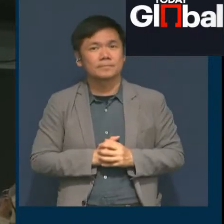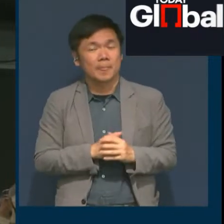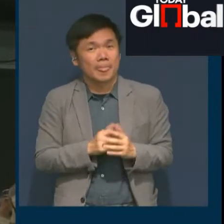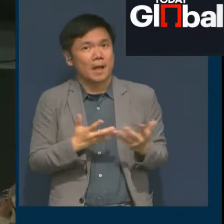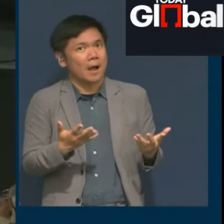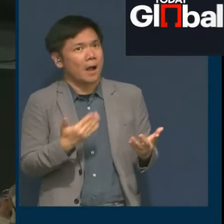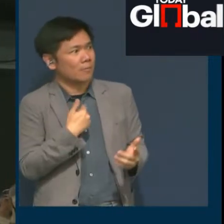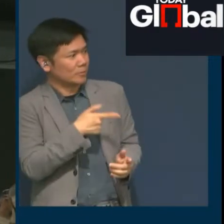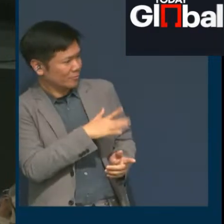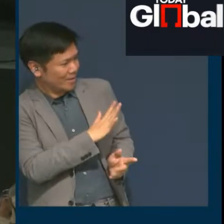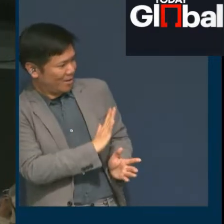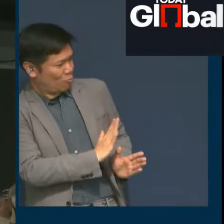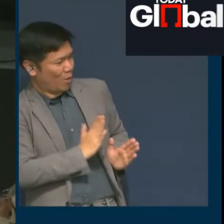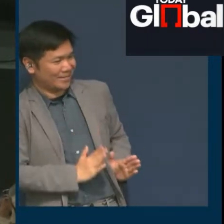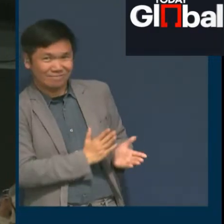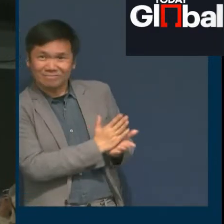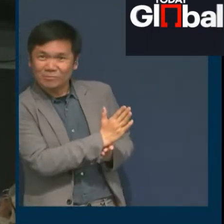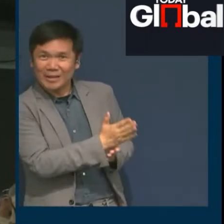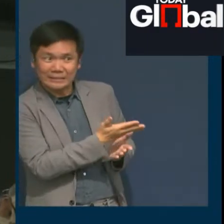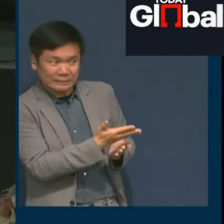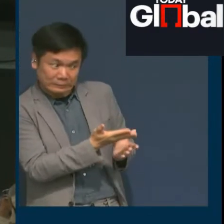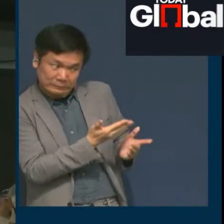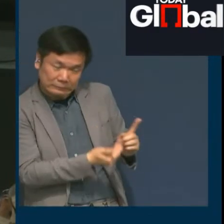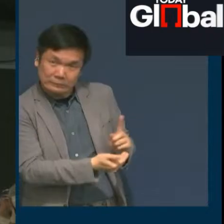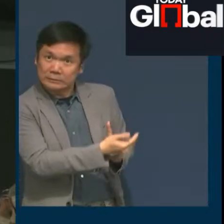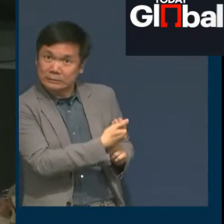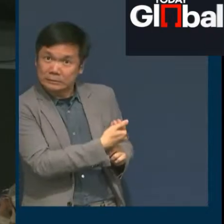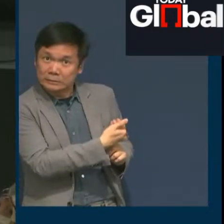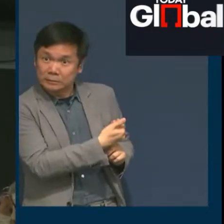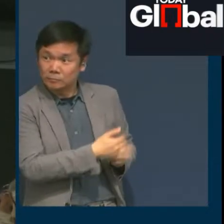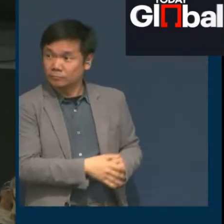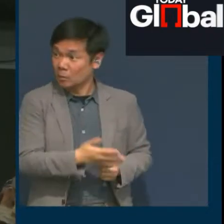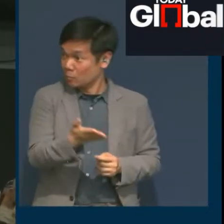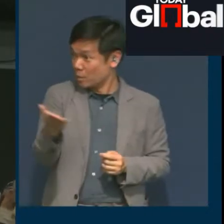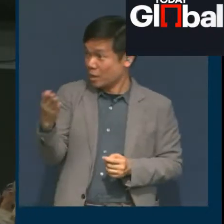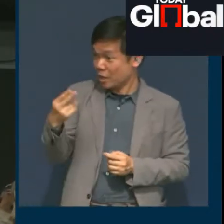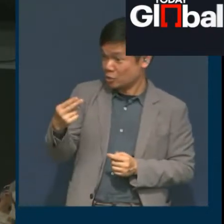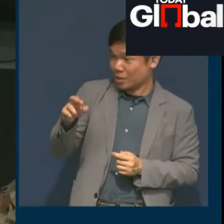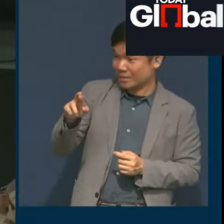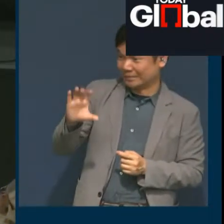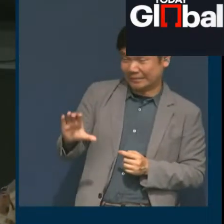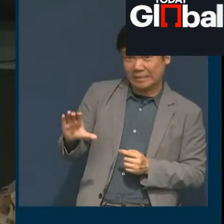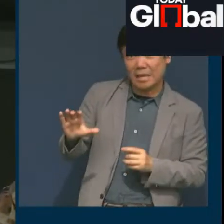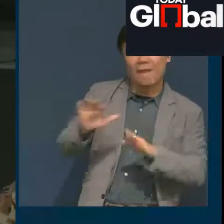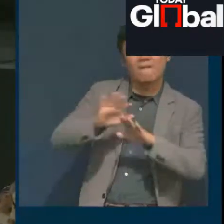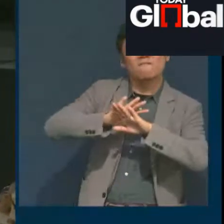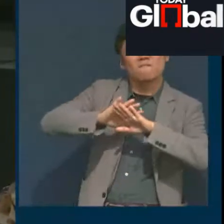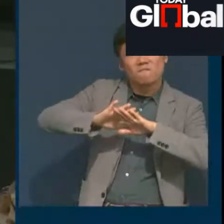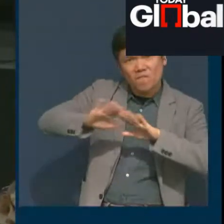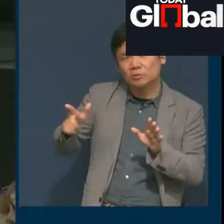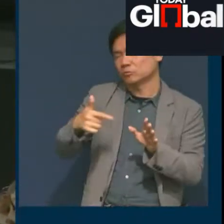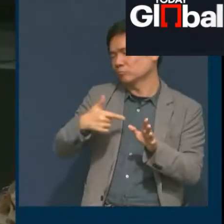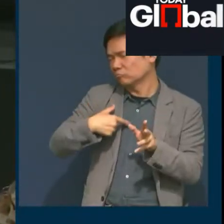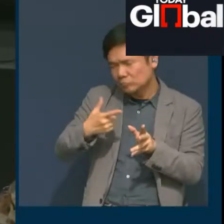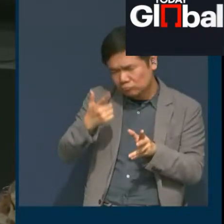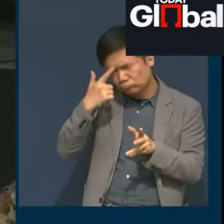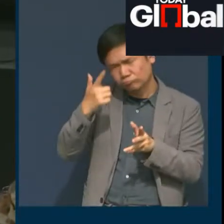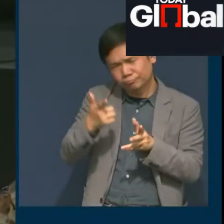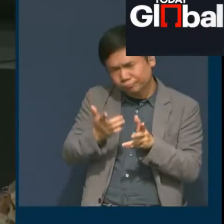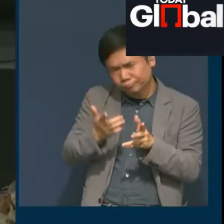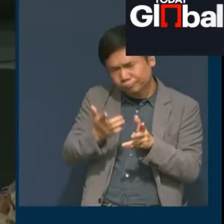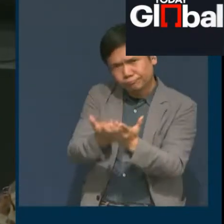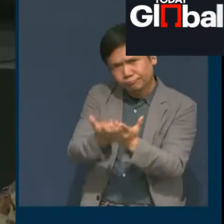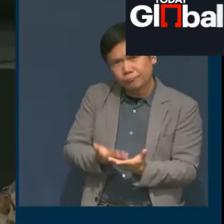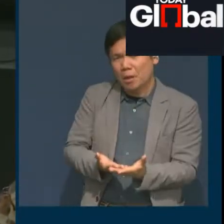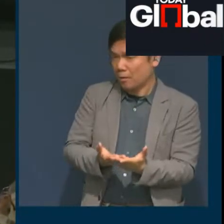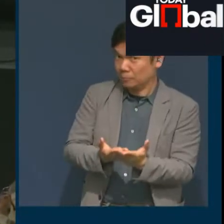their rights. The relevant Human Rights Committee have made recommendations related to the draft law on the rights of persons with disabilities. I'd like to find